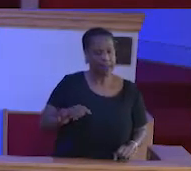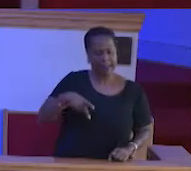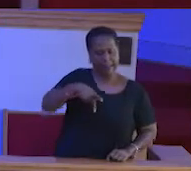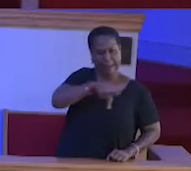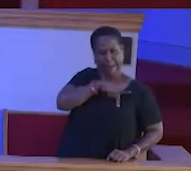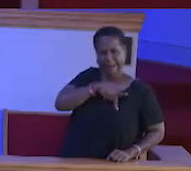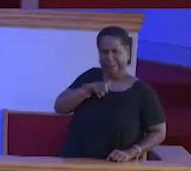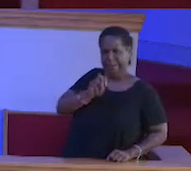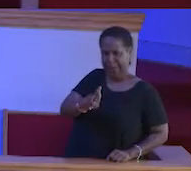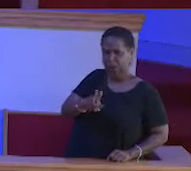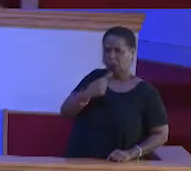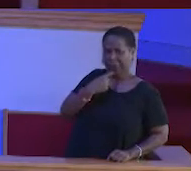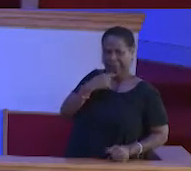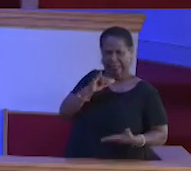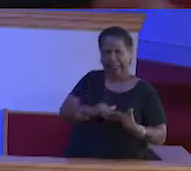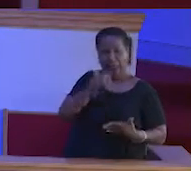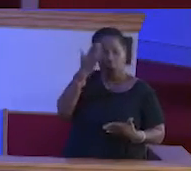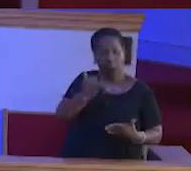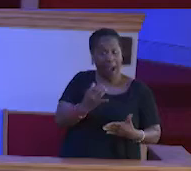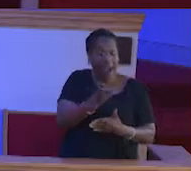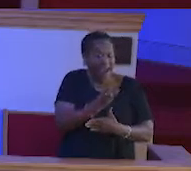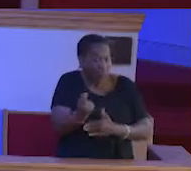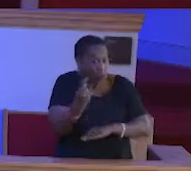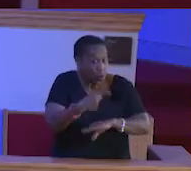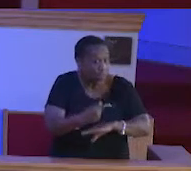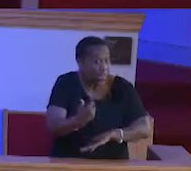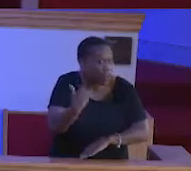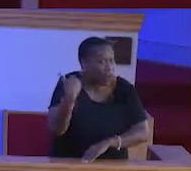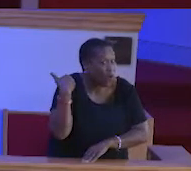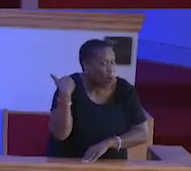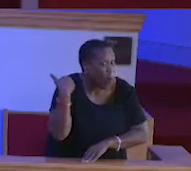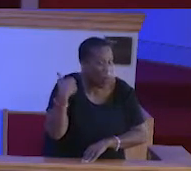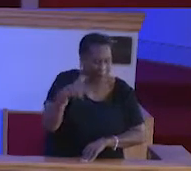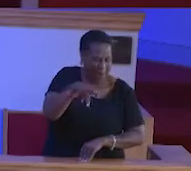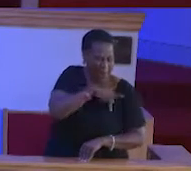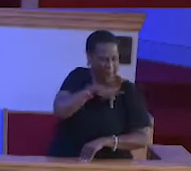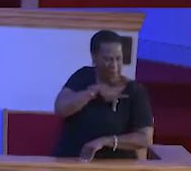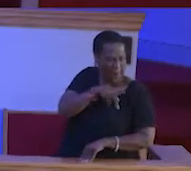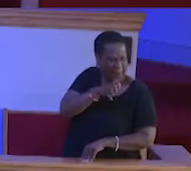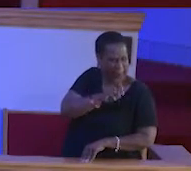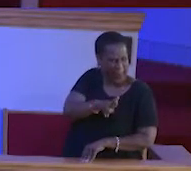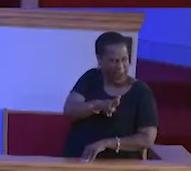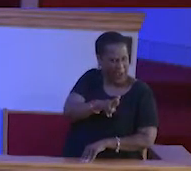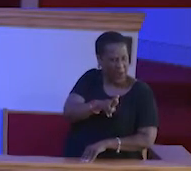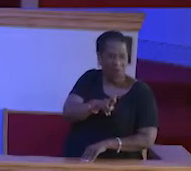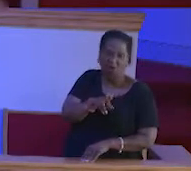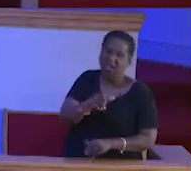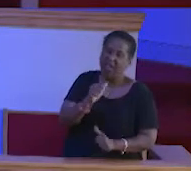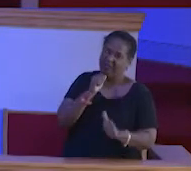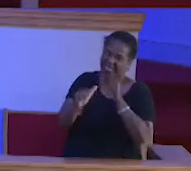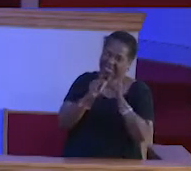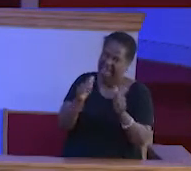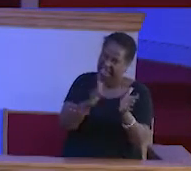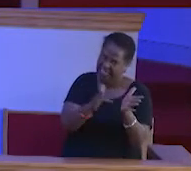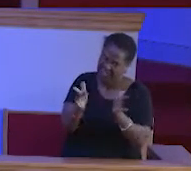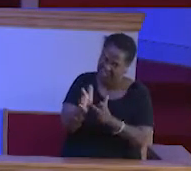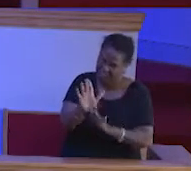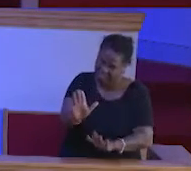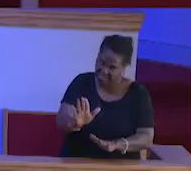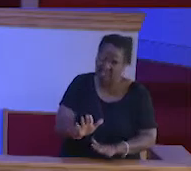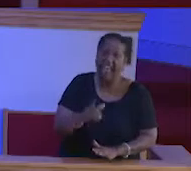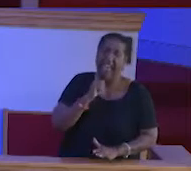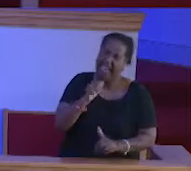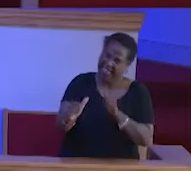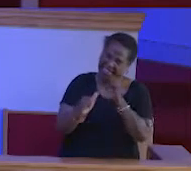and authoritatively because a few days before, it's Peter that lets Jesus down, that forsakes him